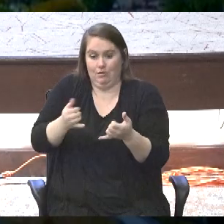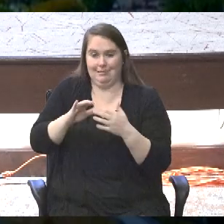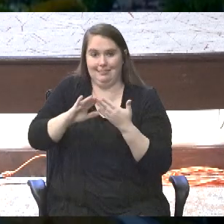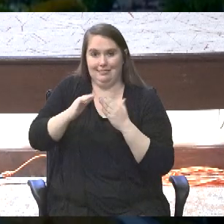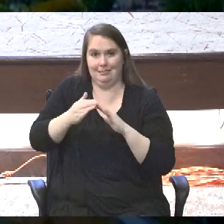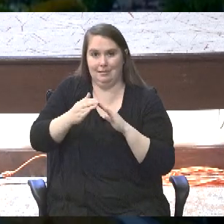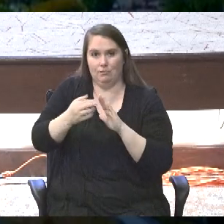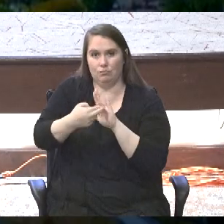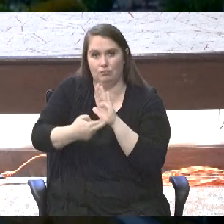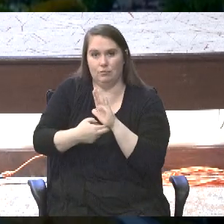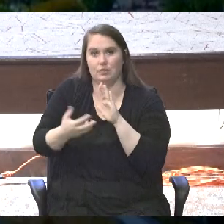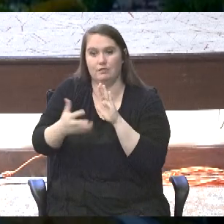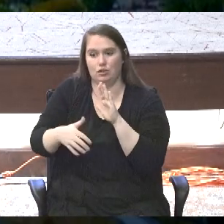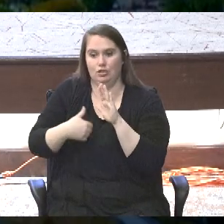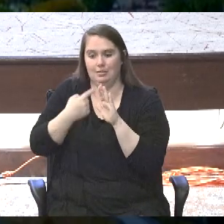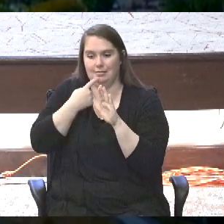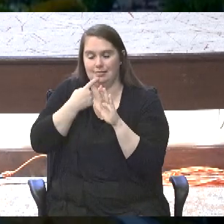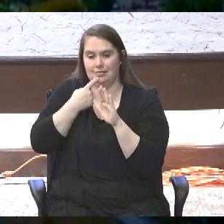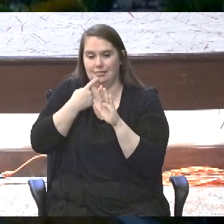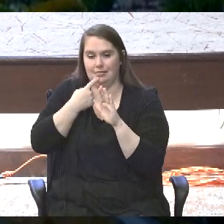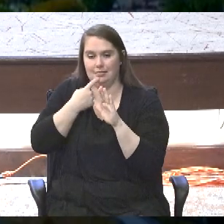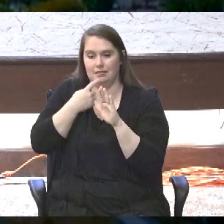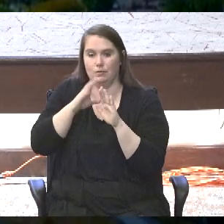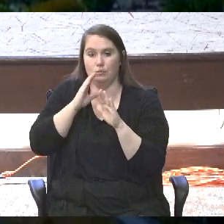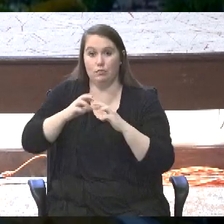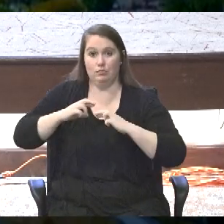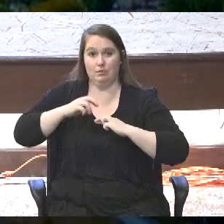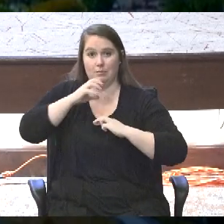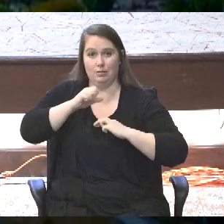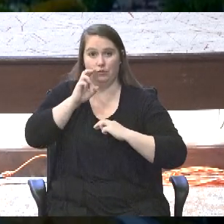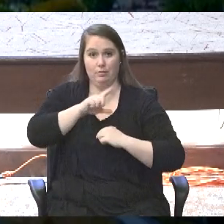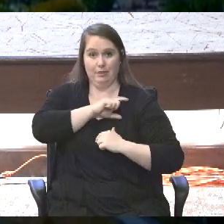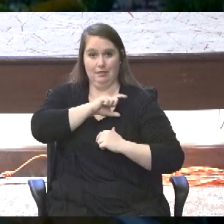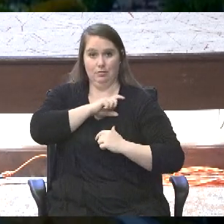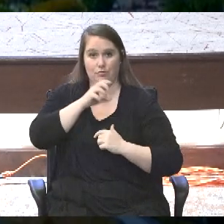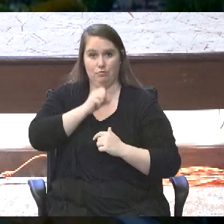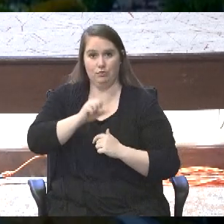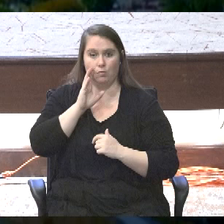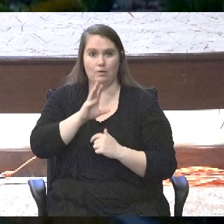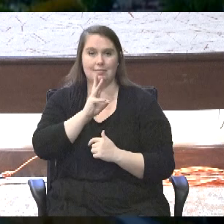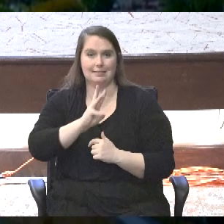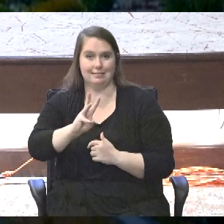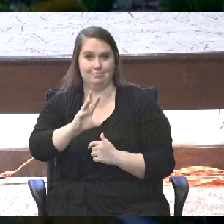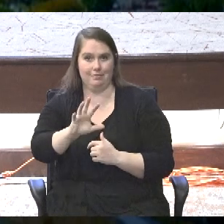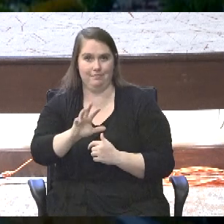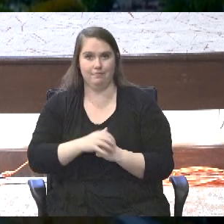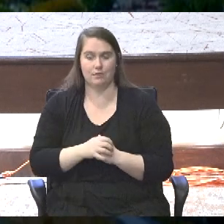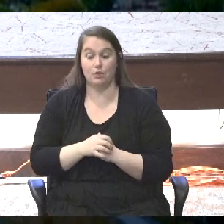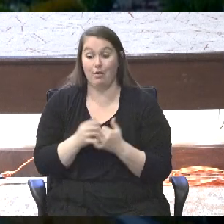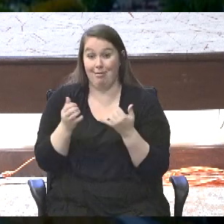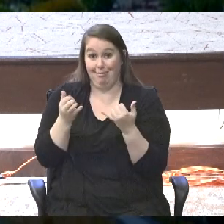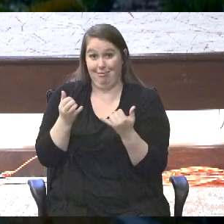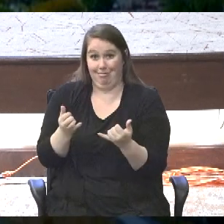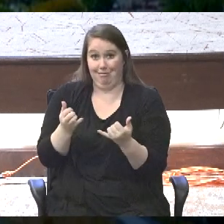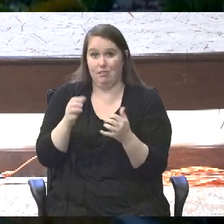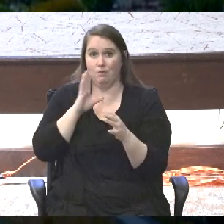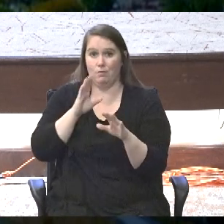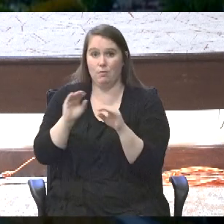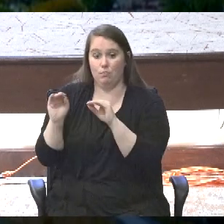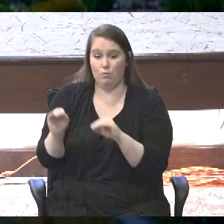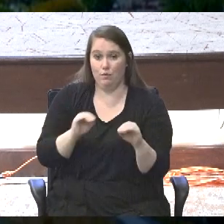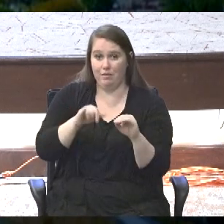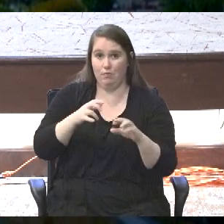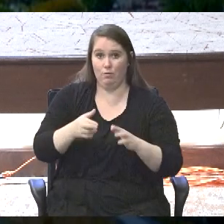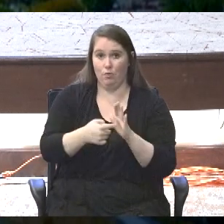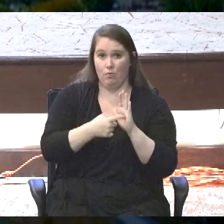ordinance actually sets a mandatory retirement age for police officers and firefighters at 65. So this will remove that requirement,